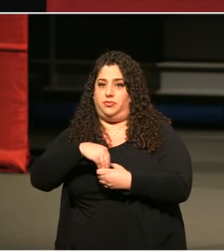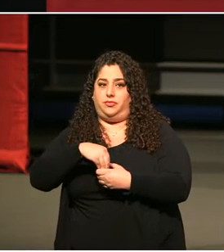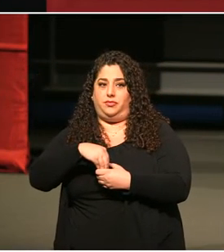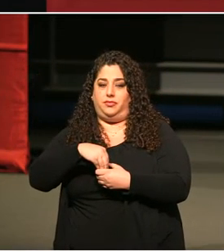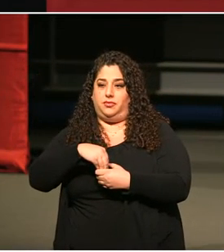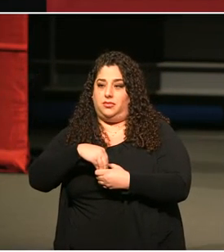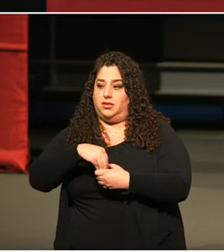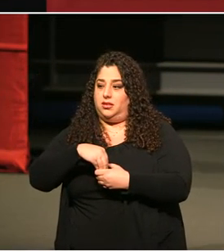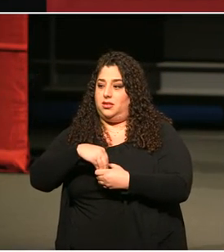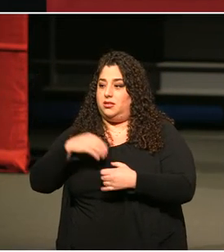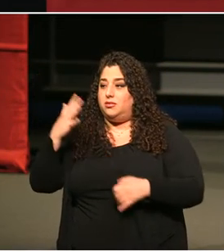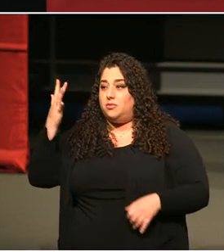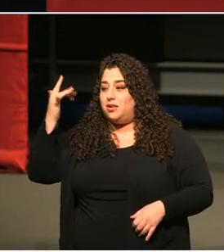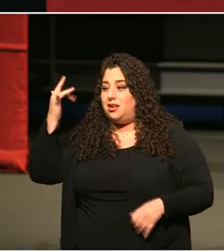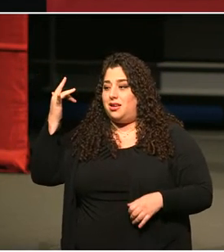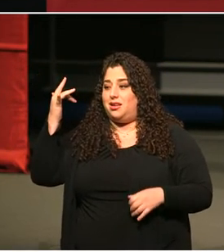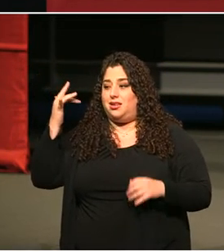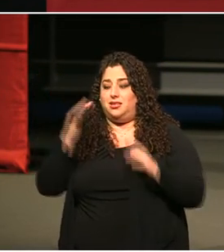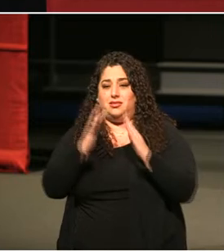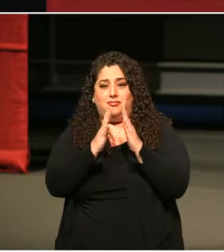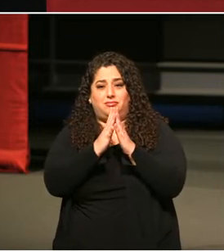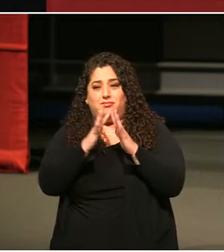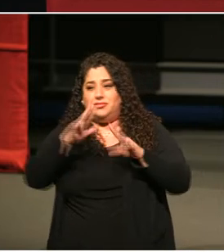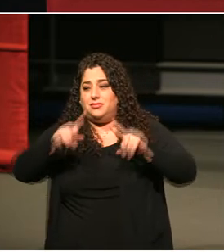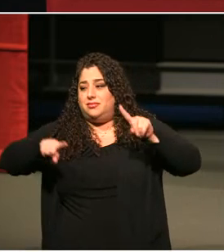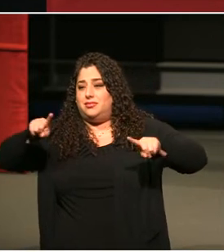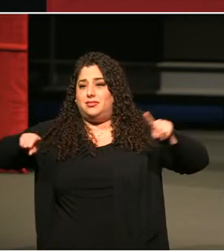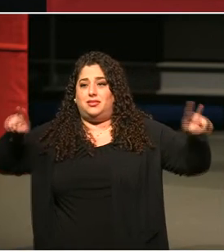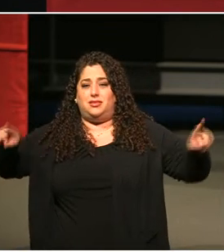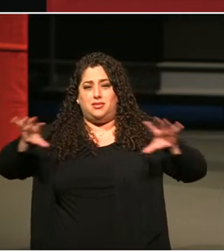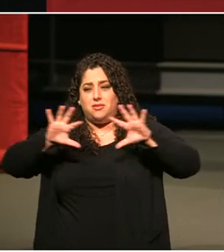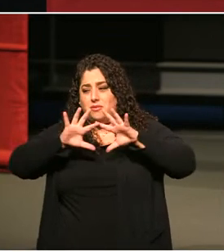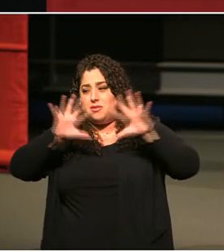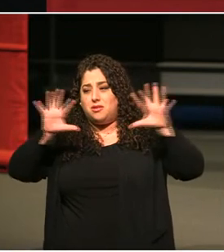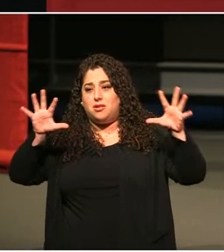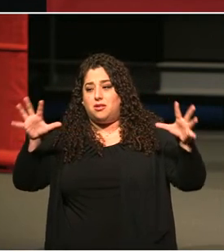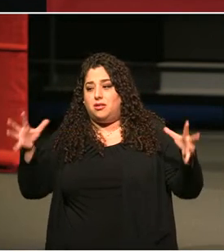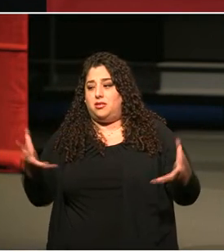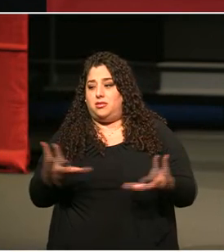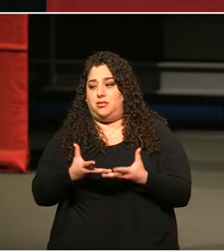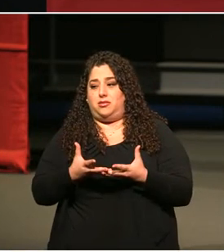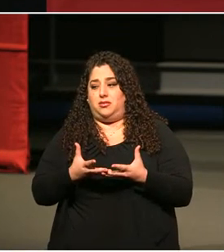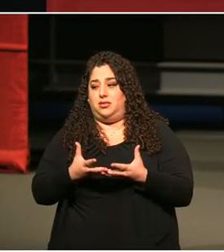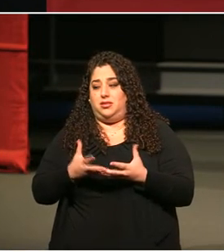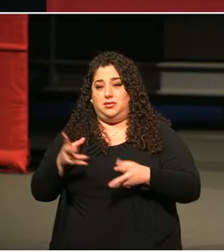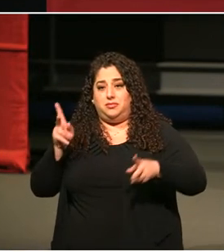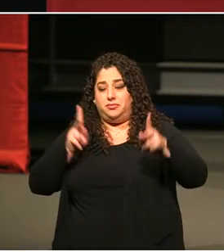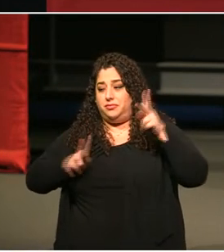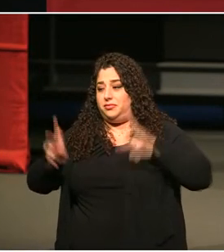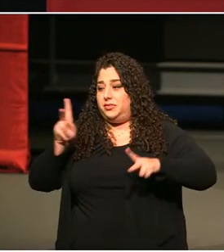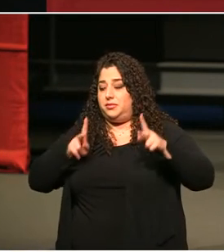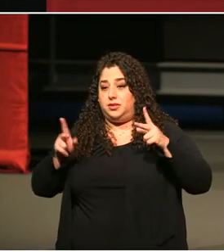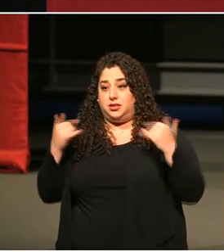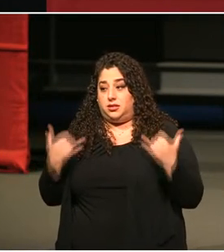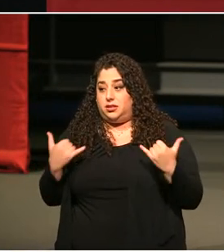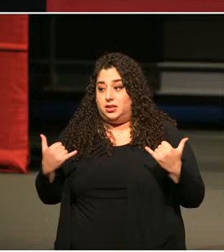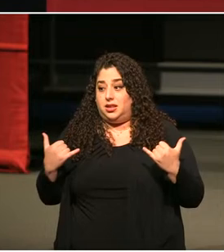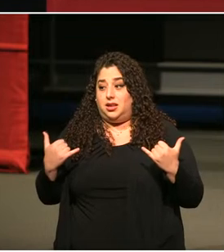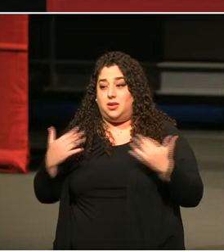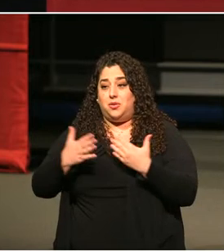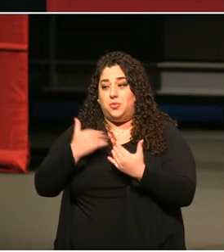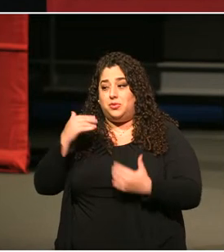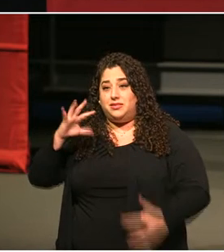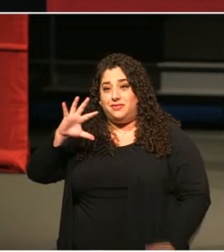diverse global population. Today, nearly 50 years later, and with the guidance of the